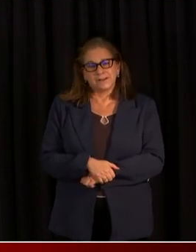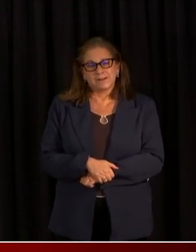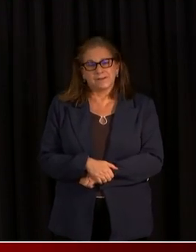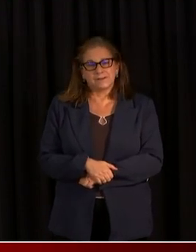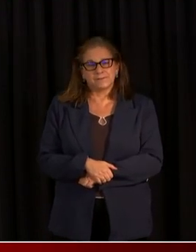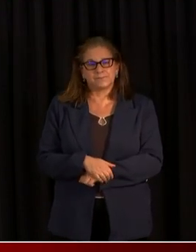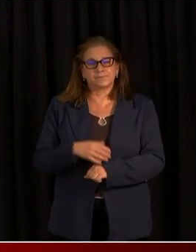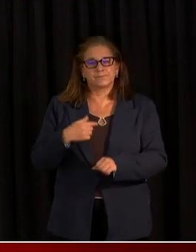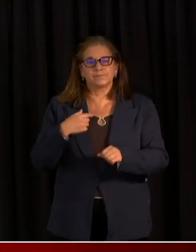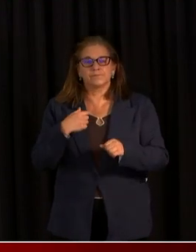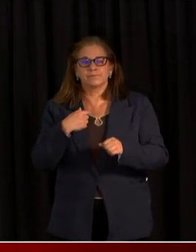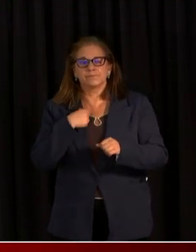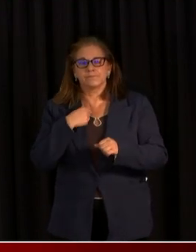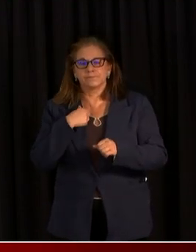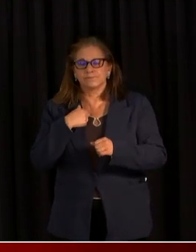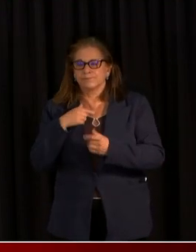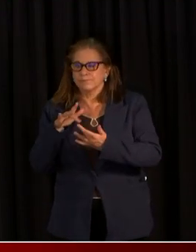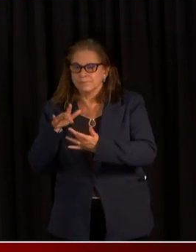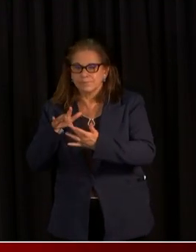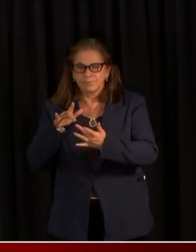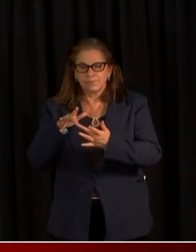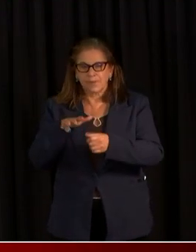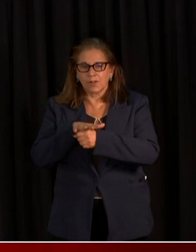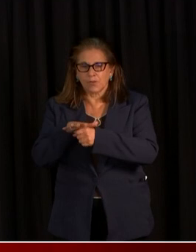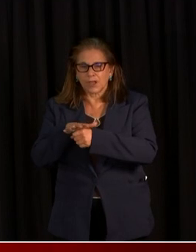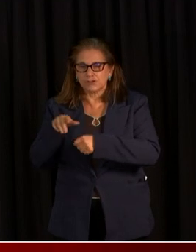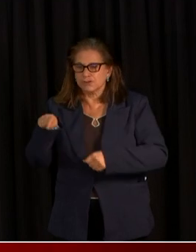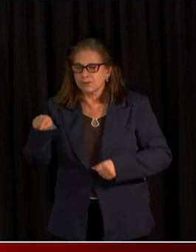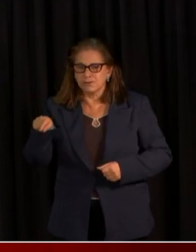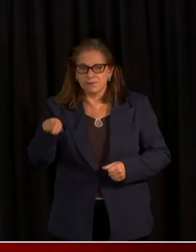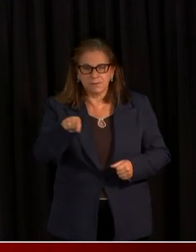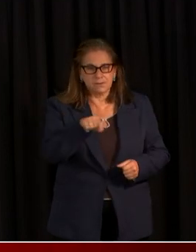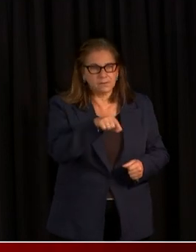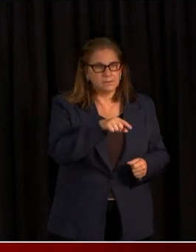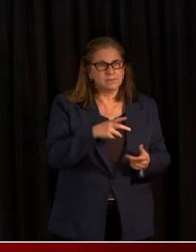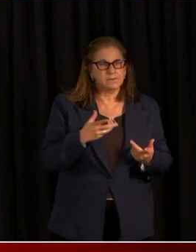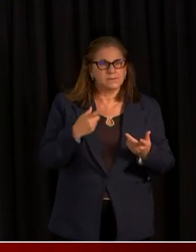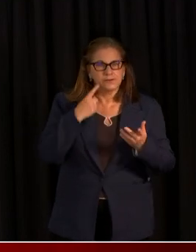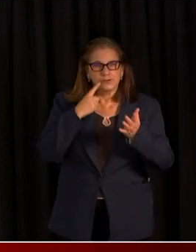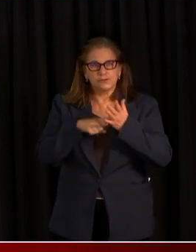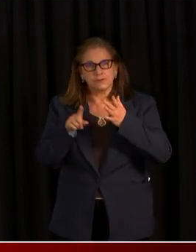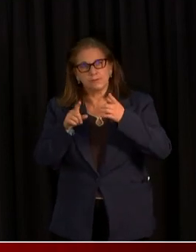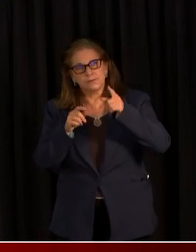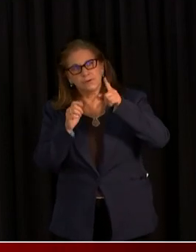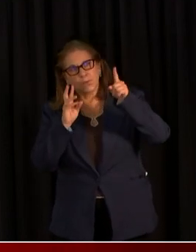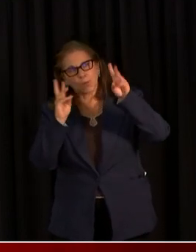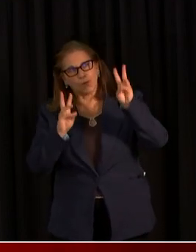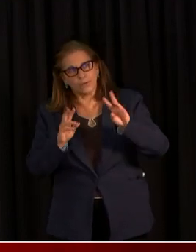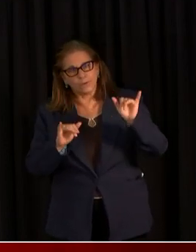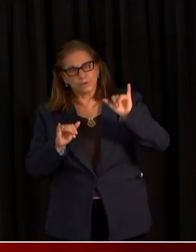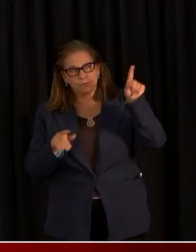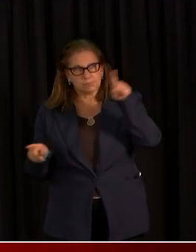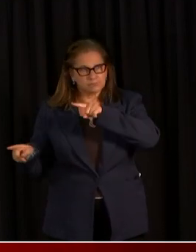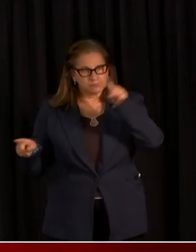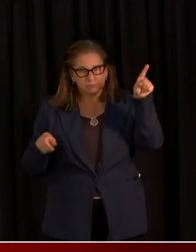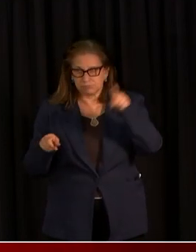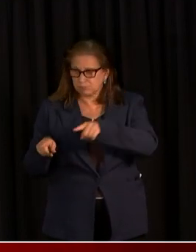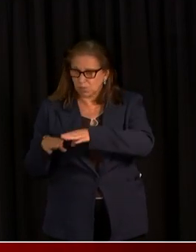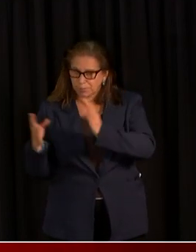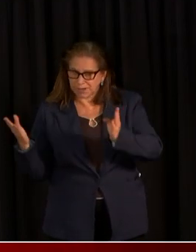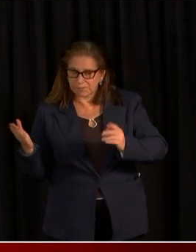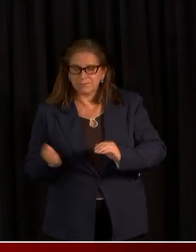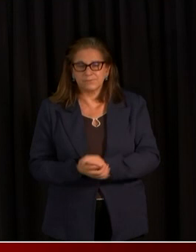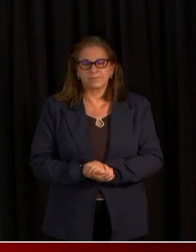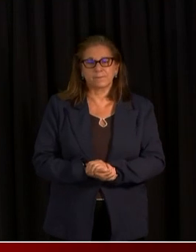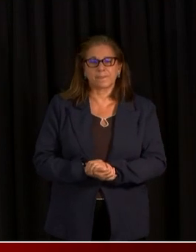locations because it may be that we have to suspend at those sites because of thunderstorms. So once again,